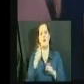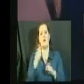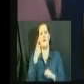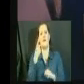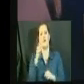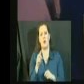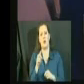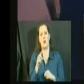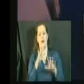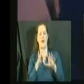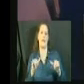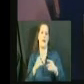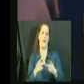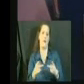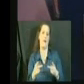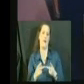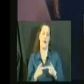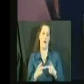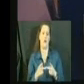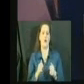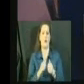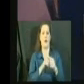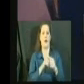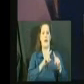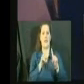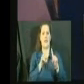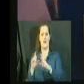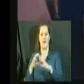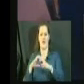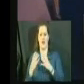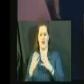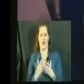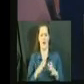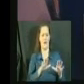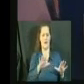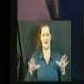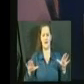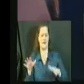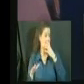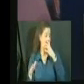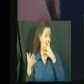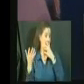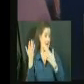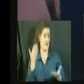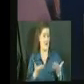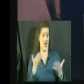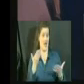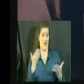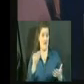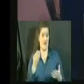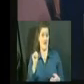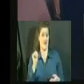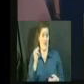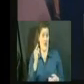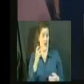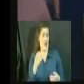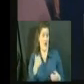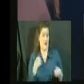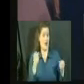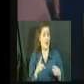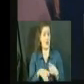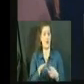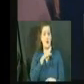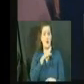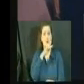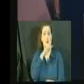at the same place with different classes. Maybe the mayor has the opportunity to speak to a